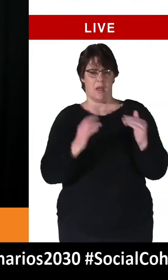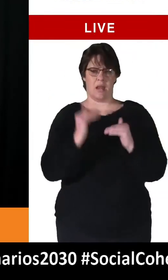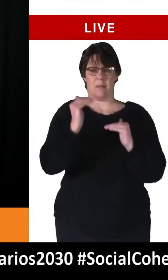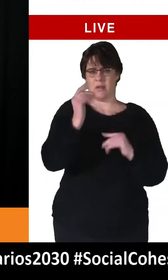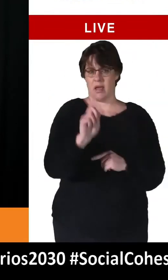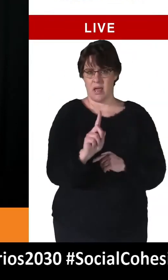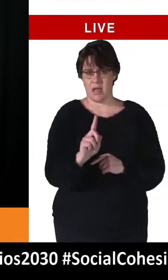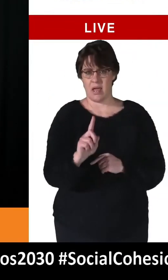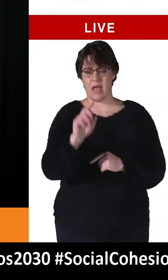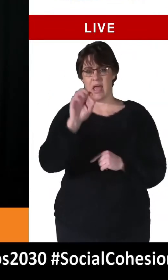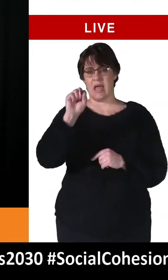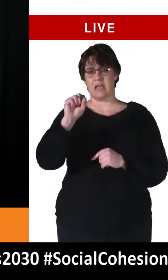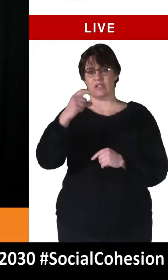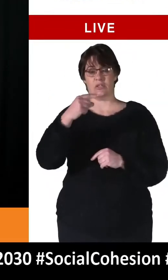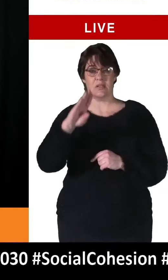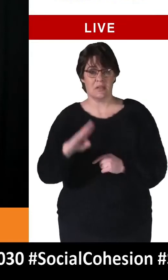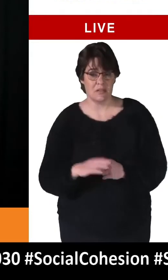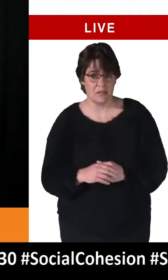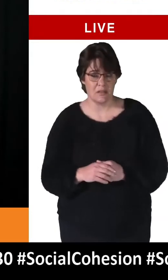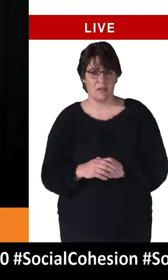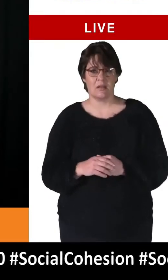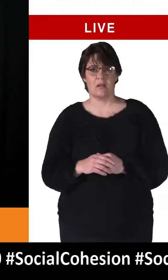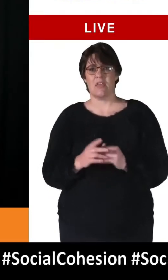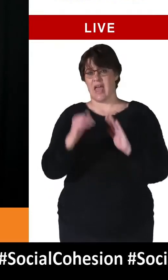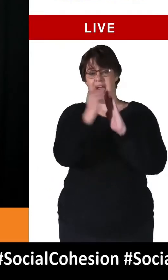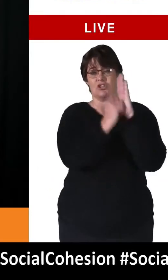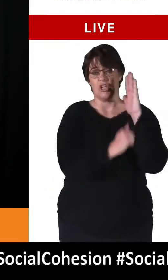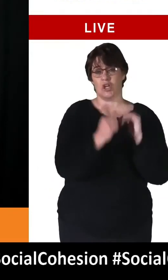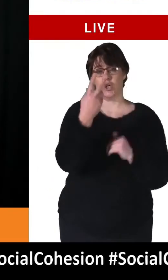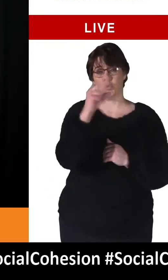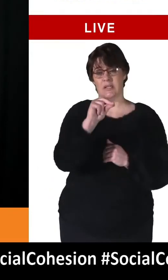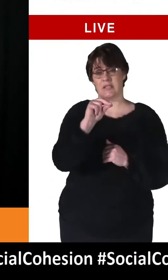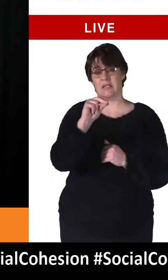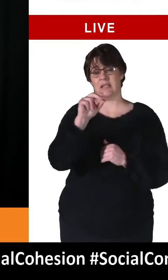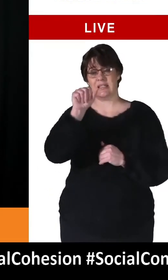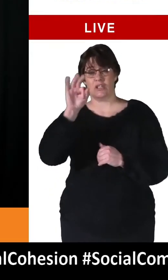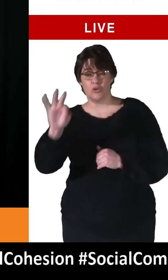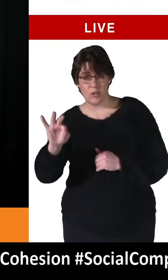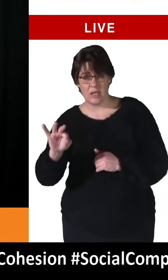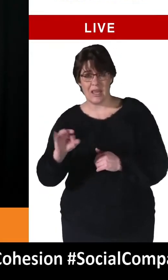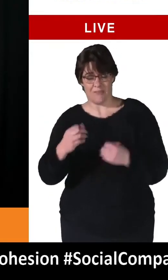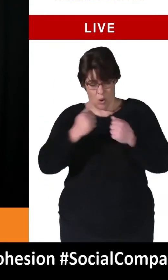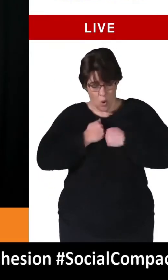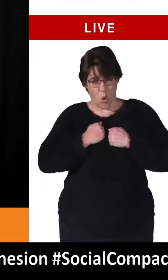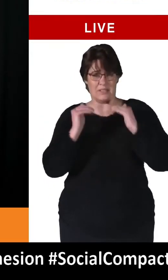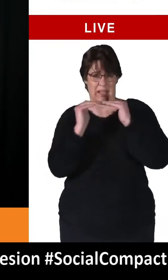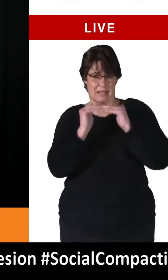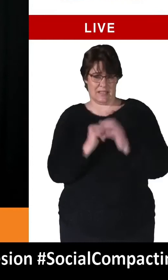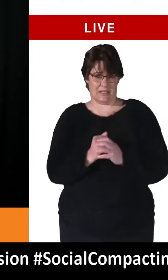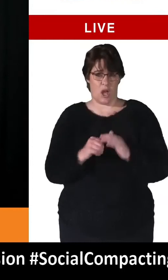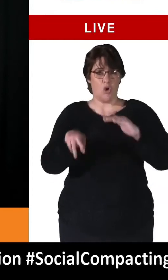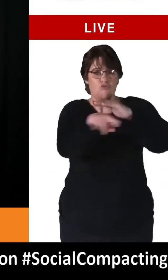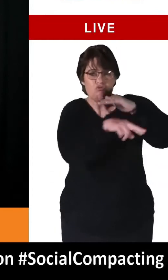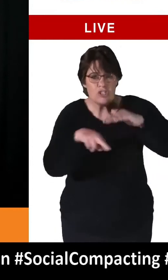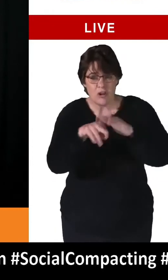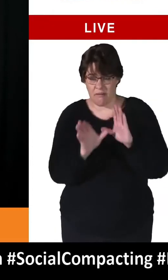the SDGs at the UN, the Agenda 2063 is bringing its own standards. The region has